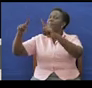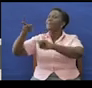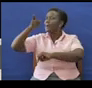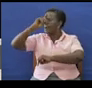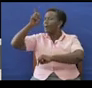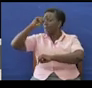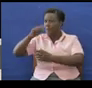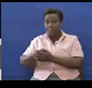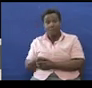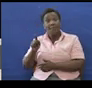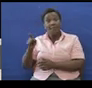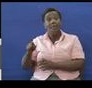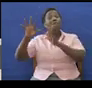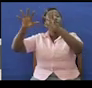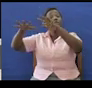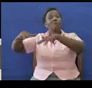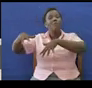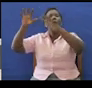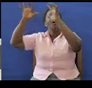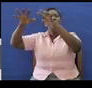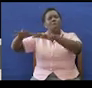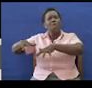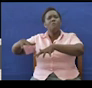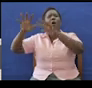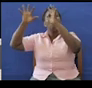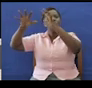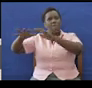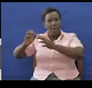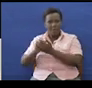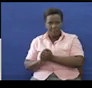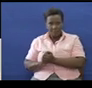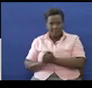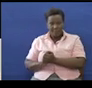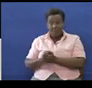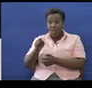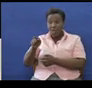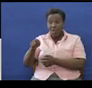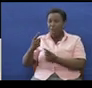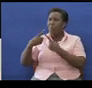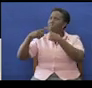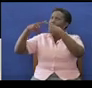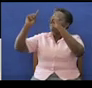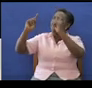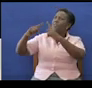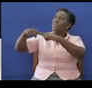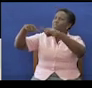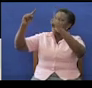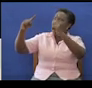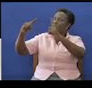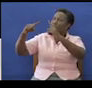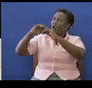influence rainfall formation. If you go to the Congo Basin, you find there's a very, very thick